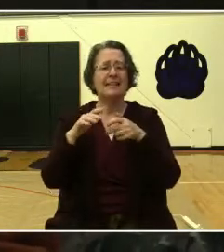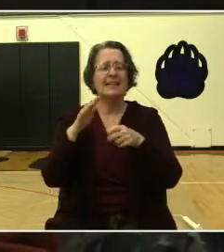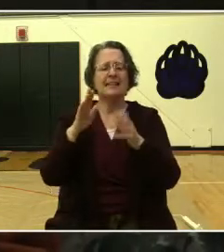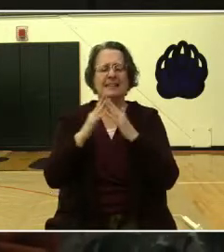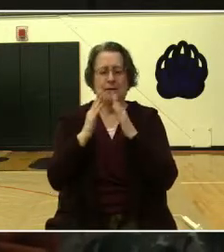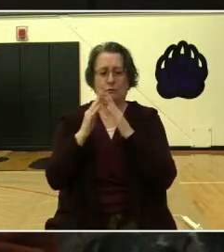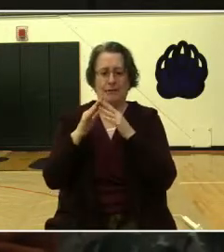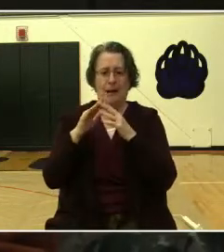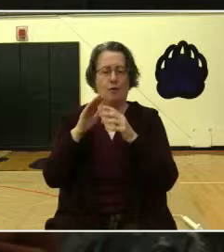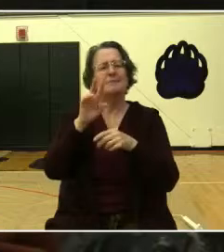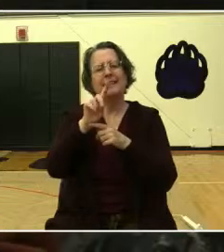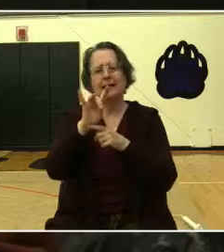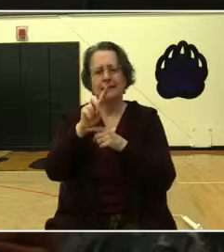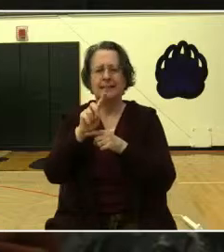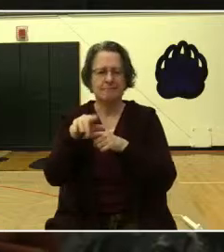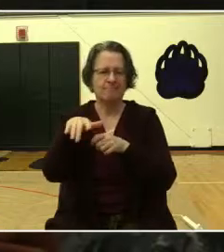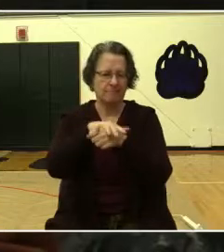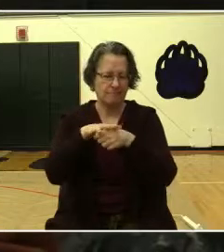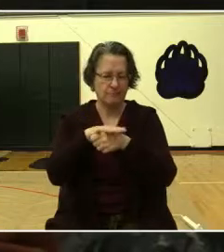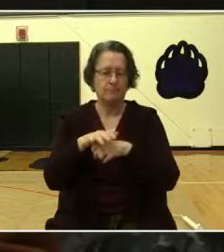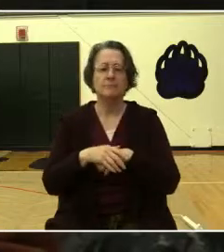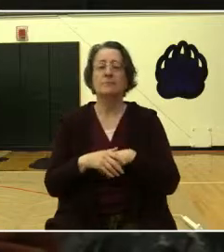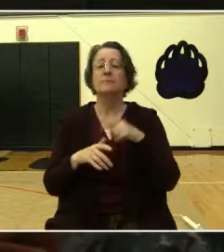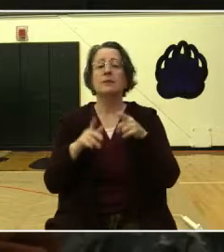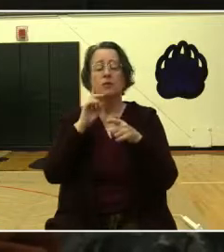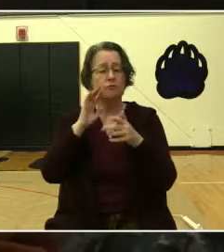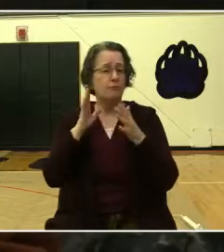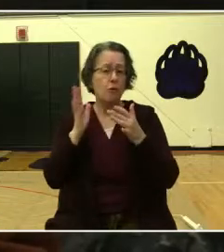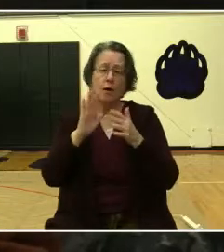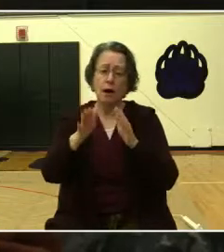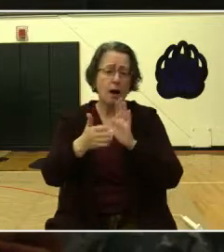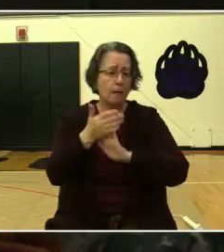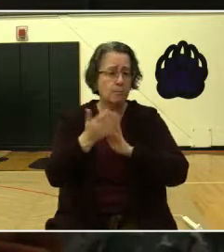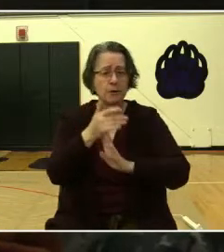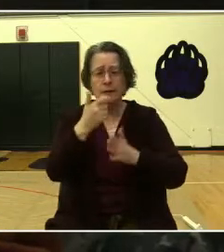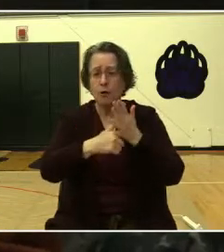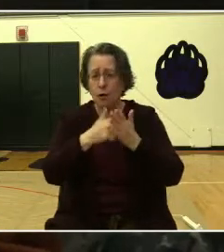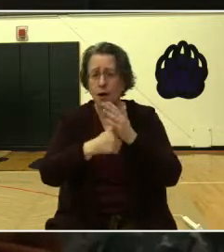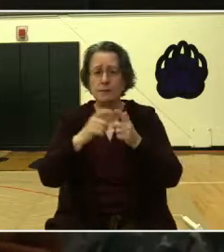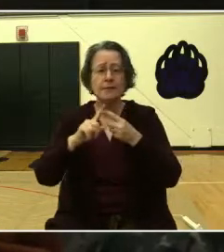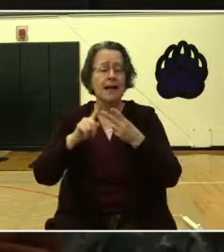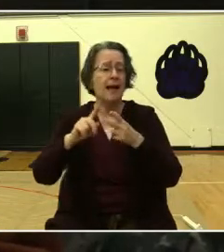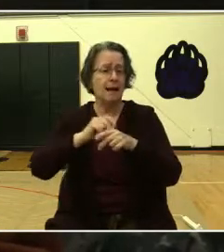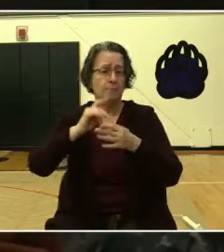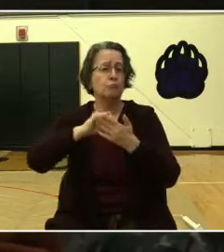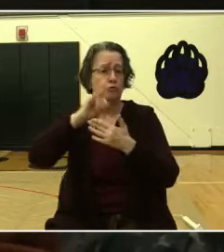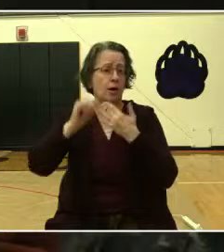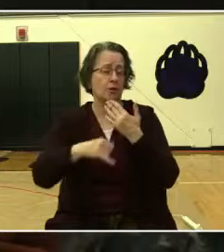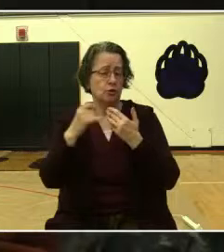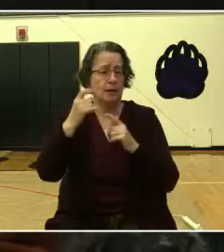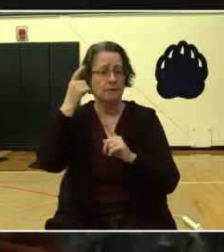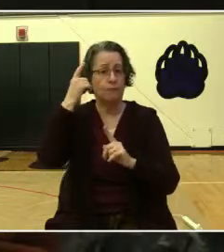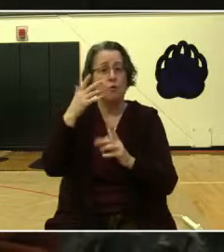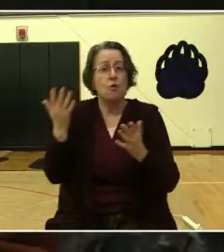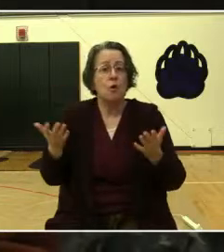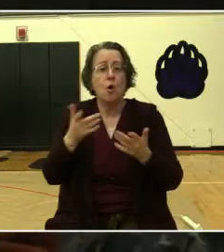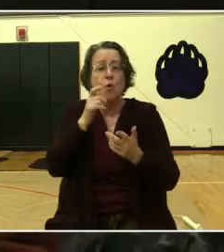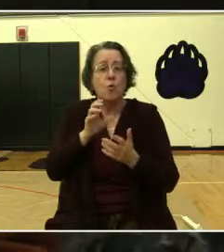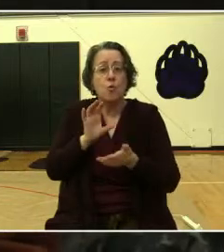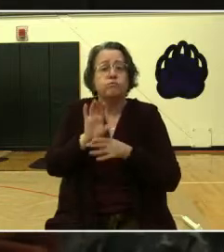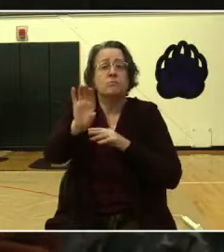be used for Capital and operating costs and of projects of the town's duly designated downtown